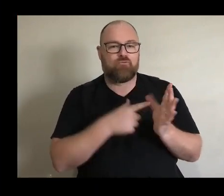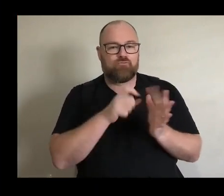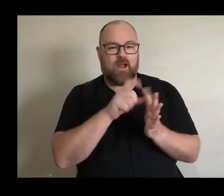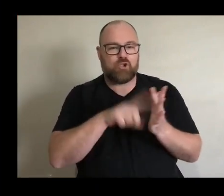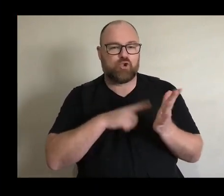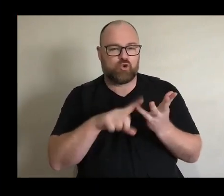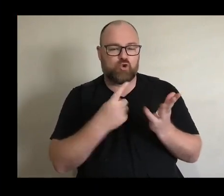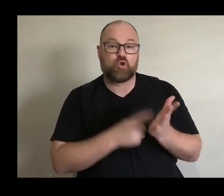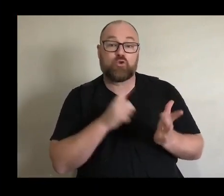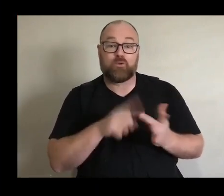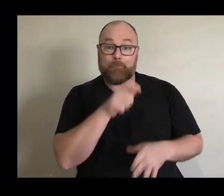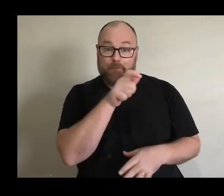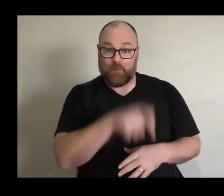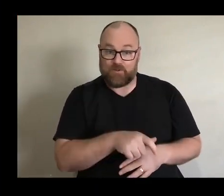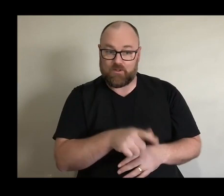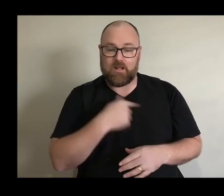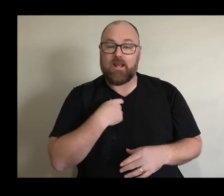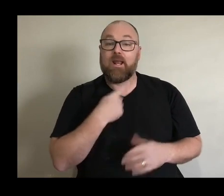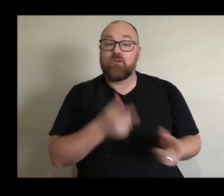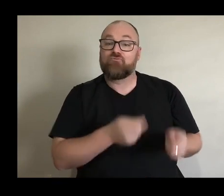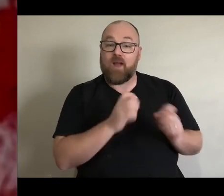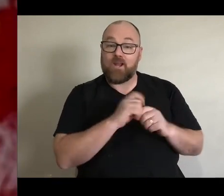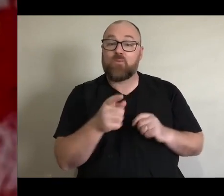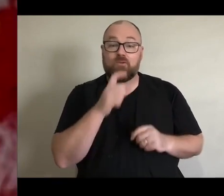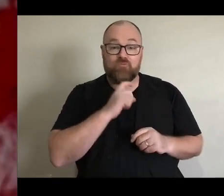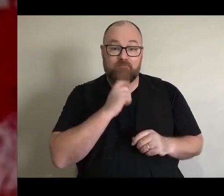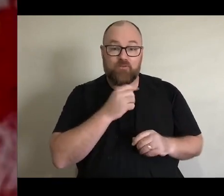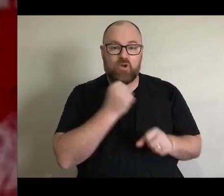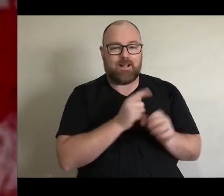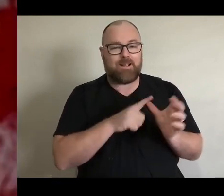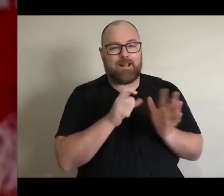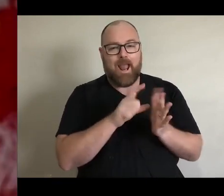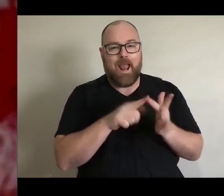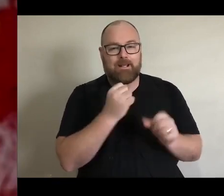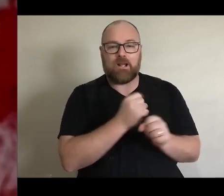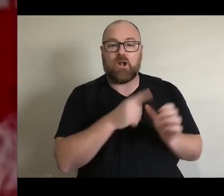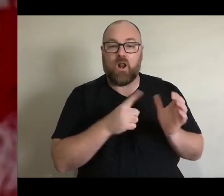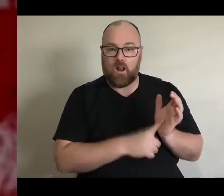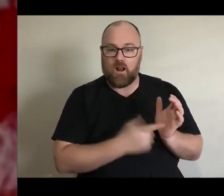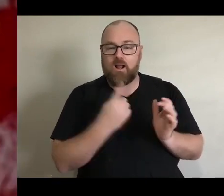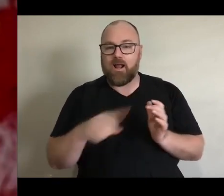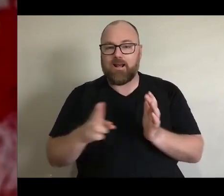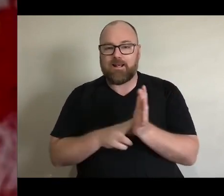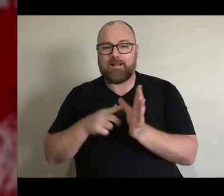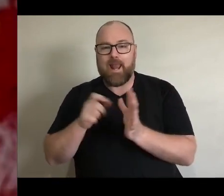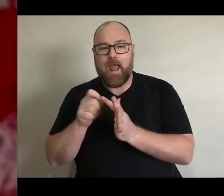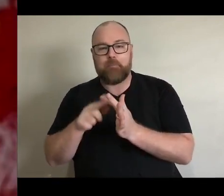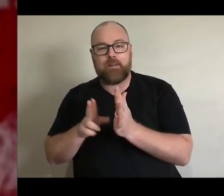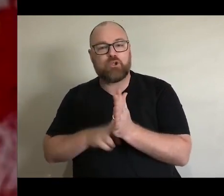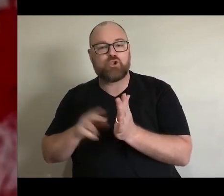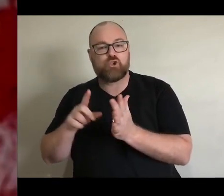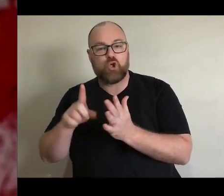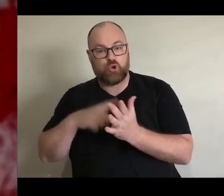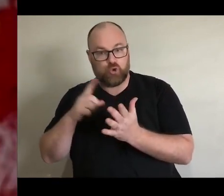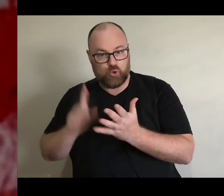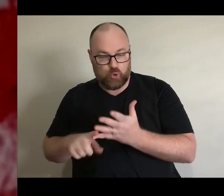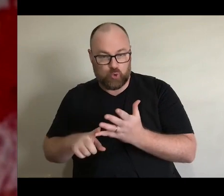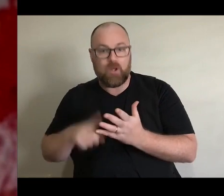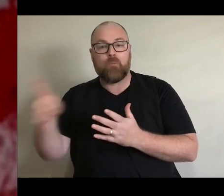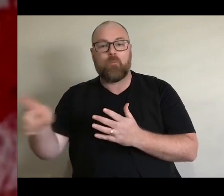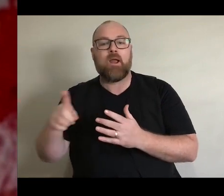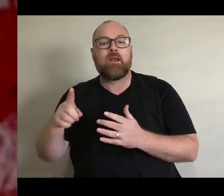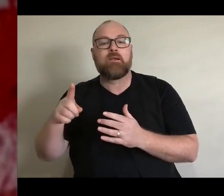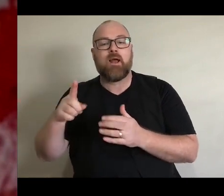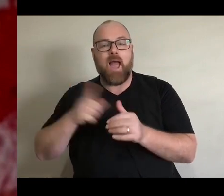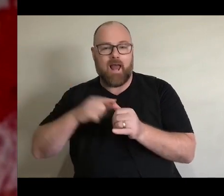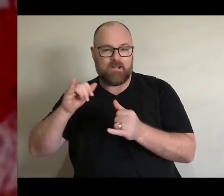is raised between Gadigal in Redfern in New South Wales and Napanju in Alice Springs, Northern